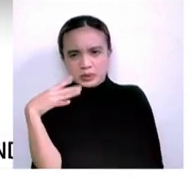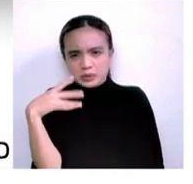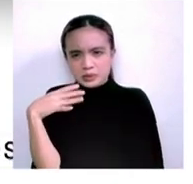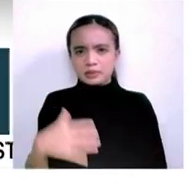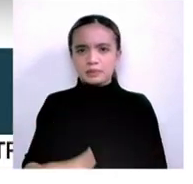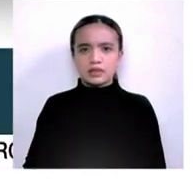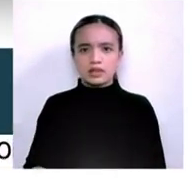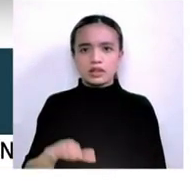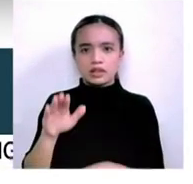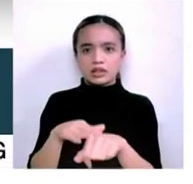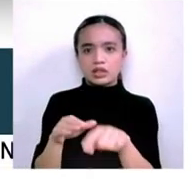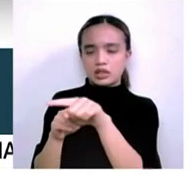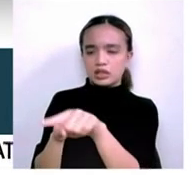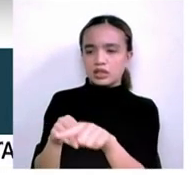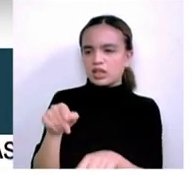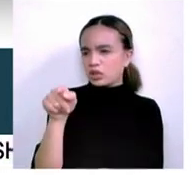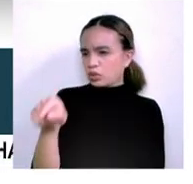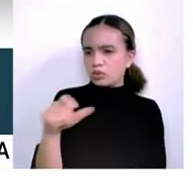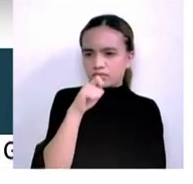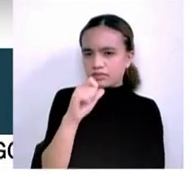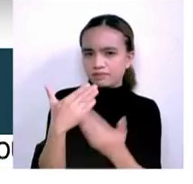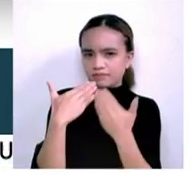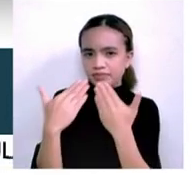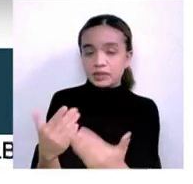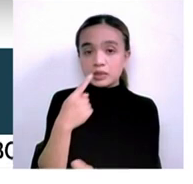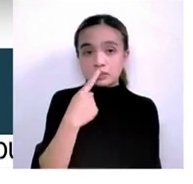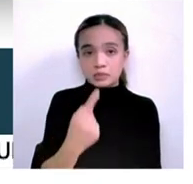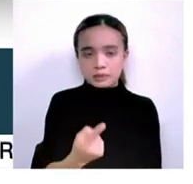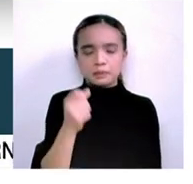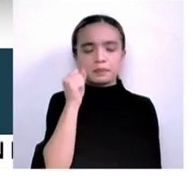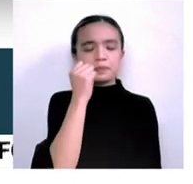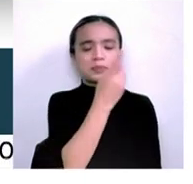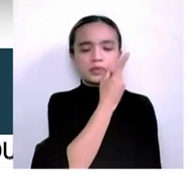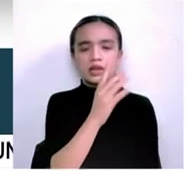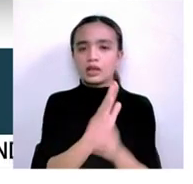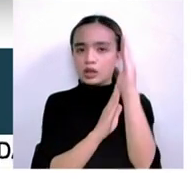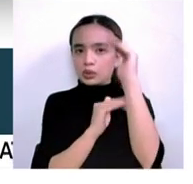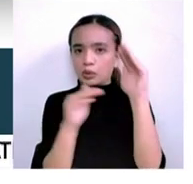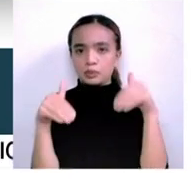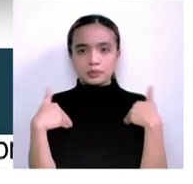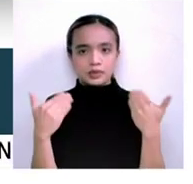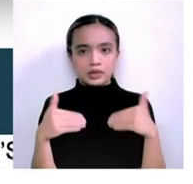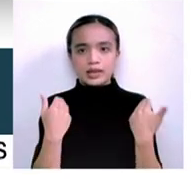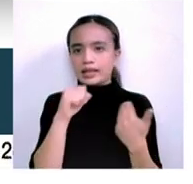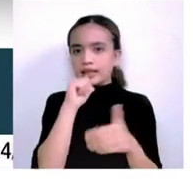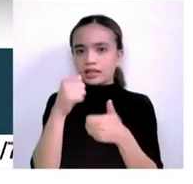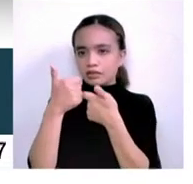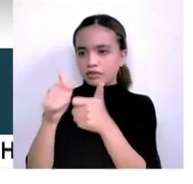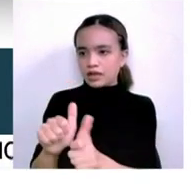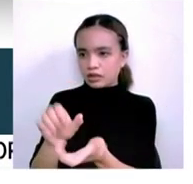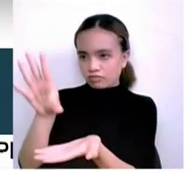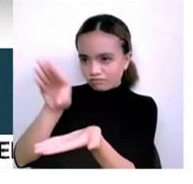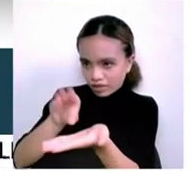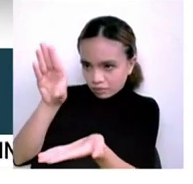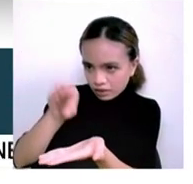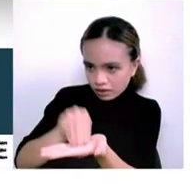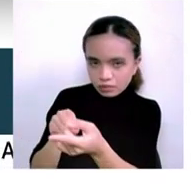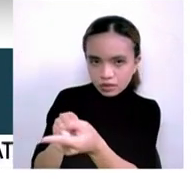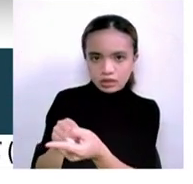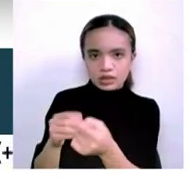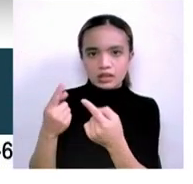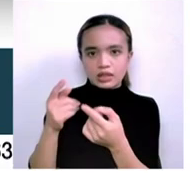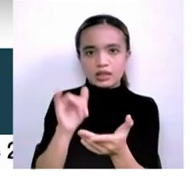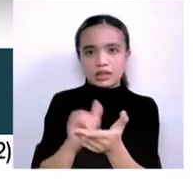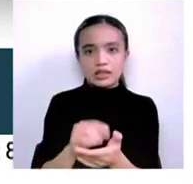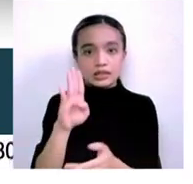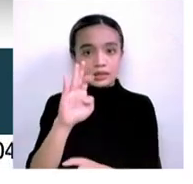an ungrateful citizen. She said she hopes the youth do not follow his example. And this was Bello's reply.